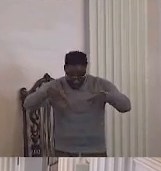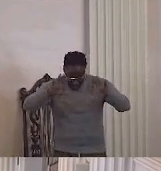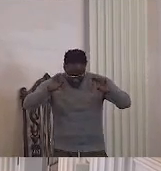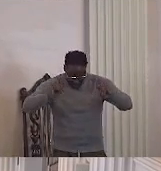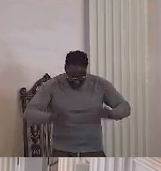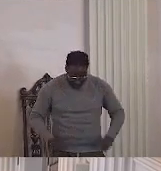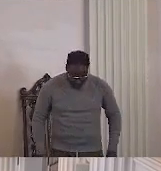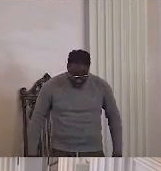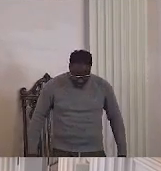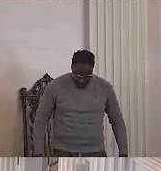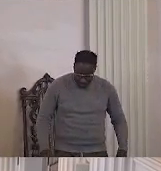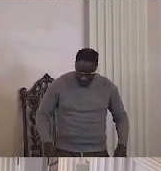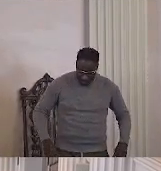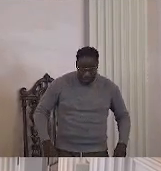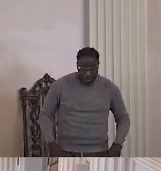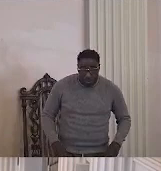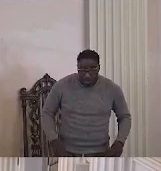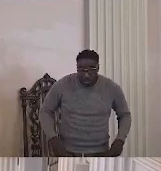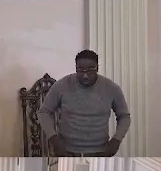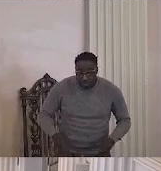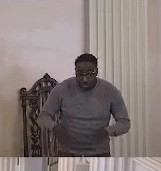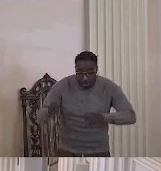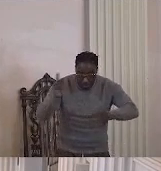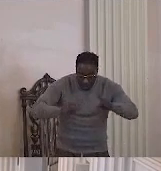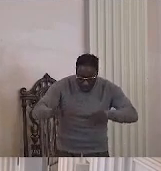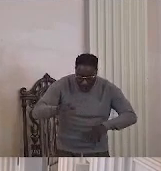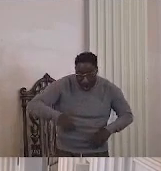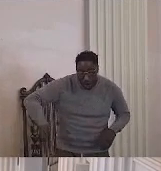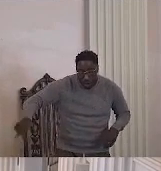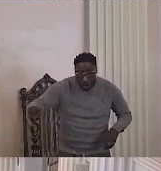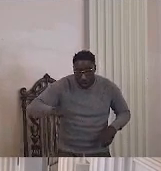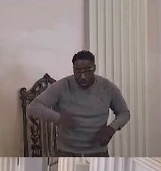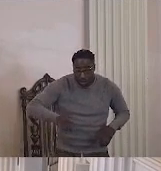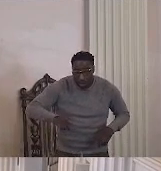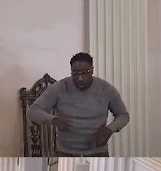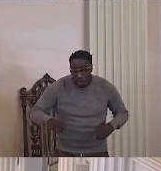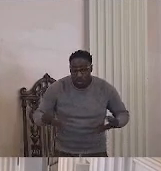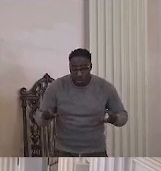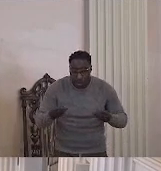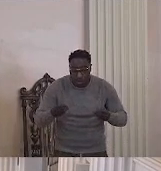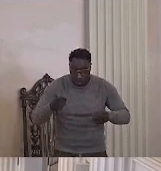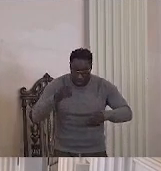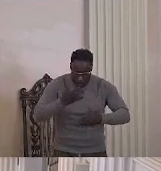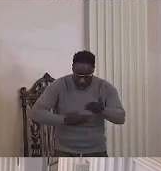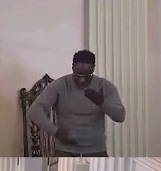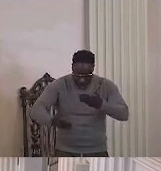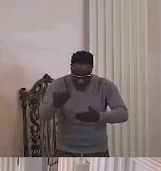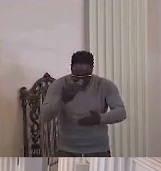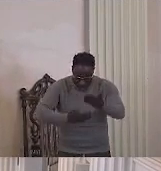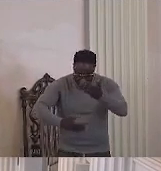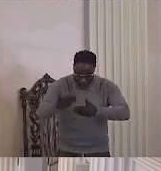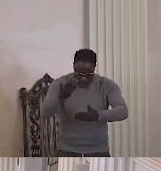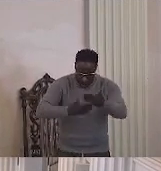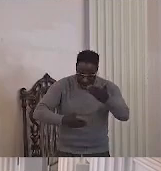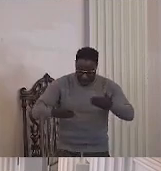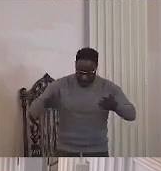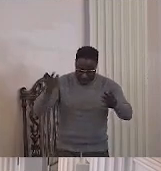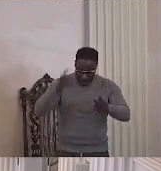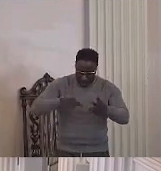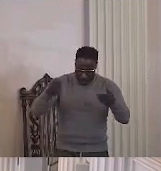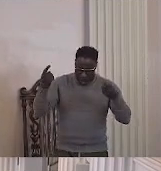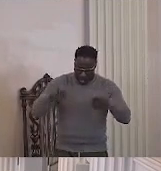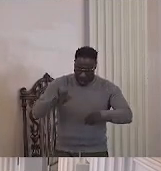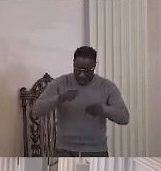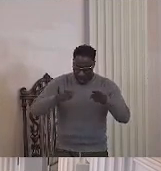free. Hey, hey, hey. People are thirsty, cause man's a natural hand. Watch what happens when the